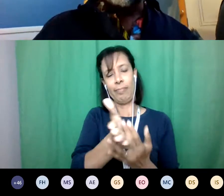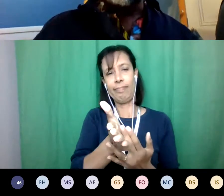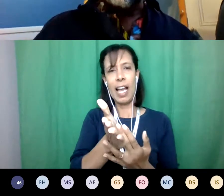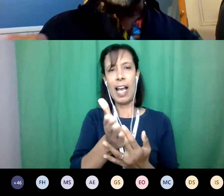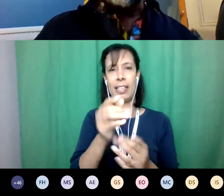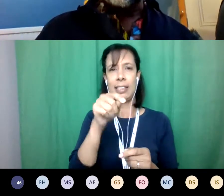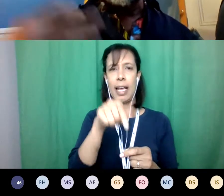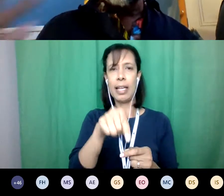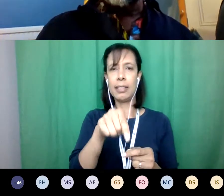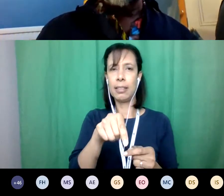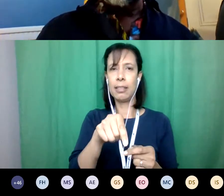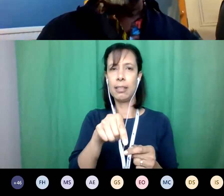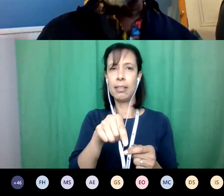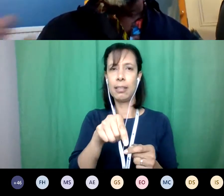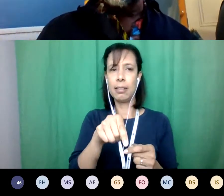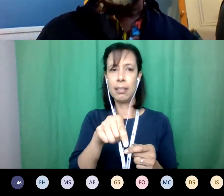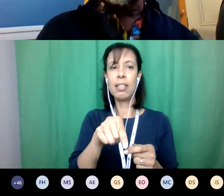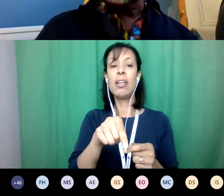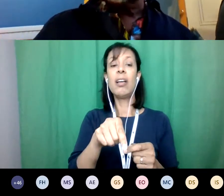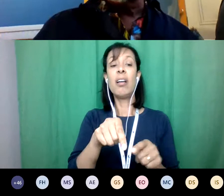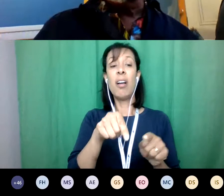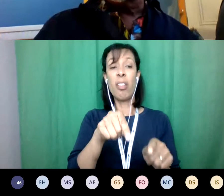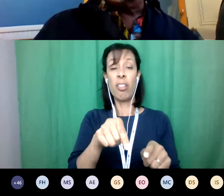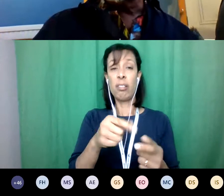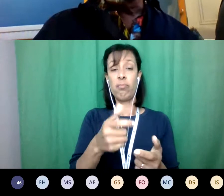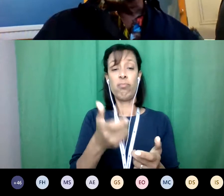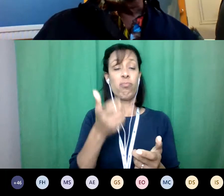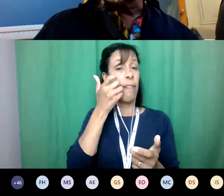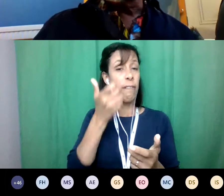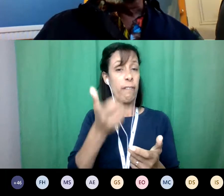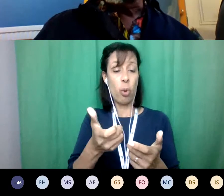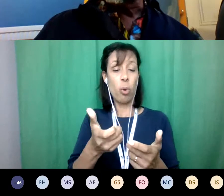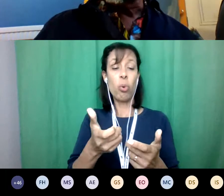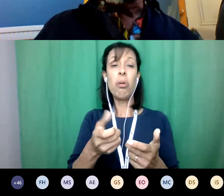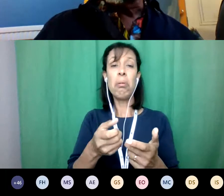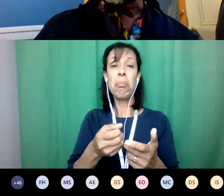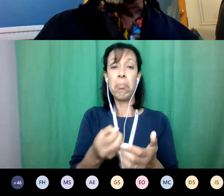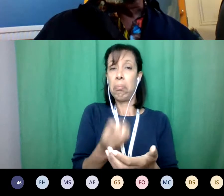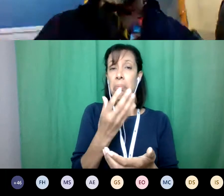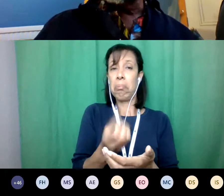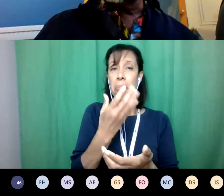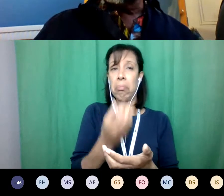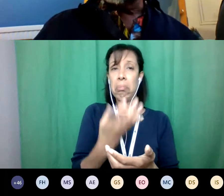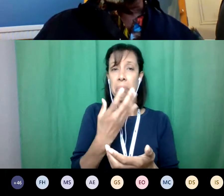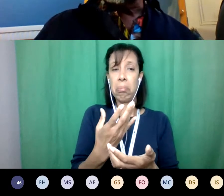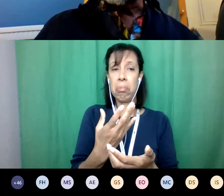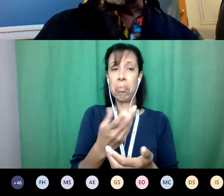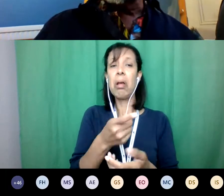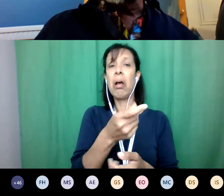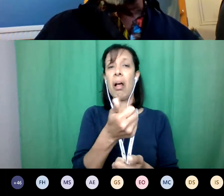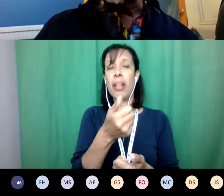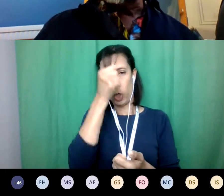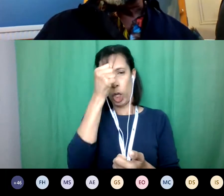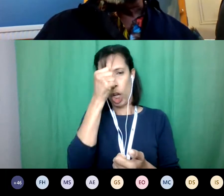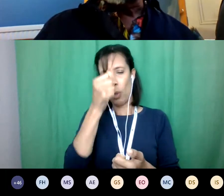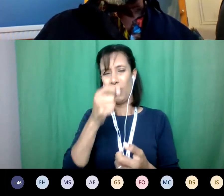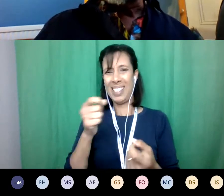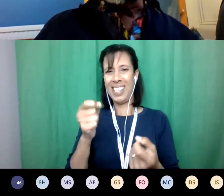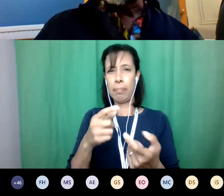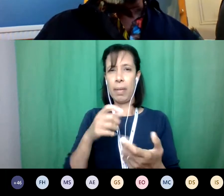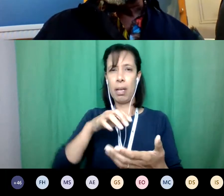my main account. I get an alert on my phone. I can answer any queries very quickly. Right, I'm going to put my background on again. I'm going to have a